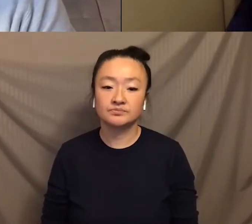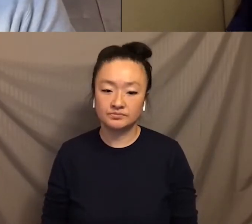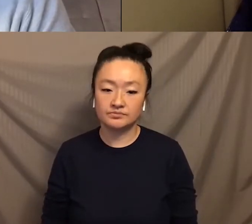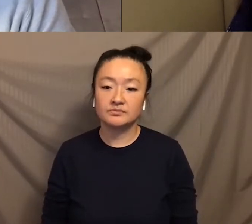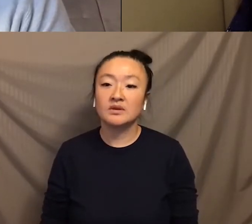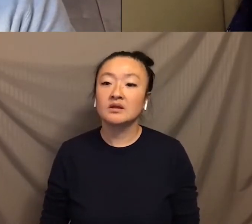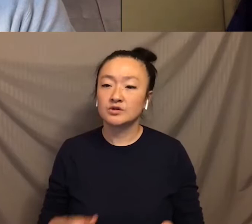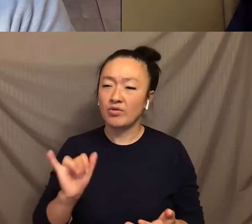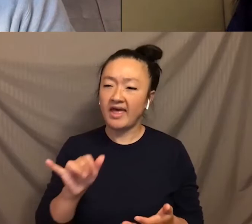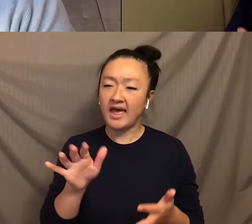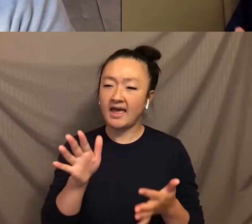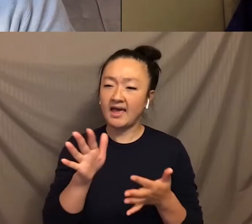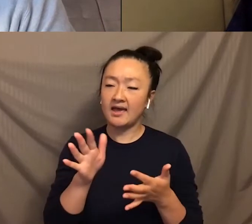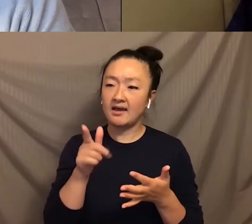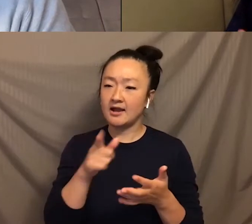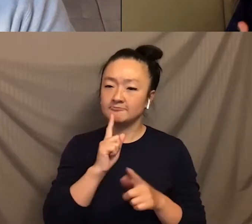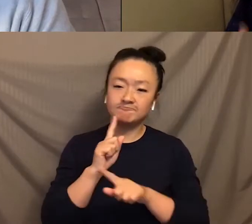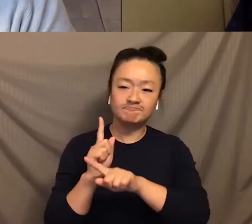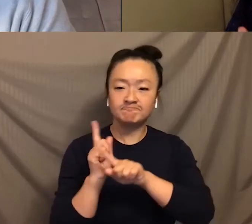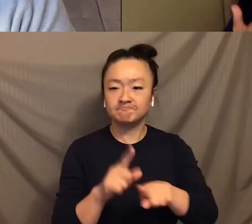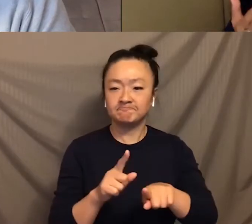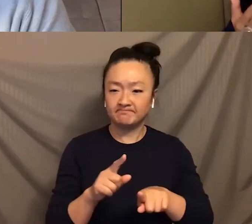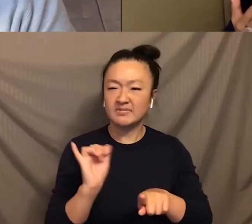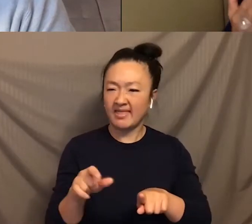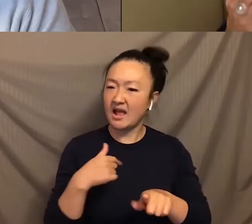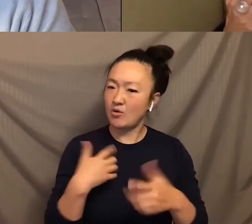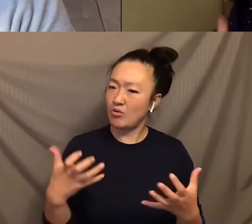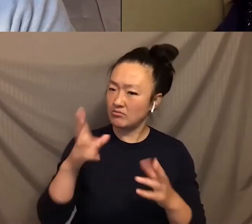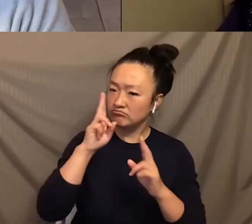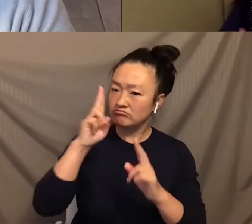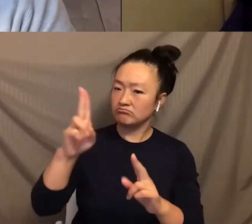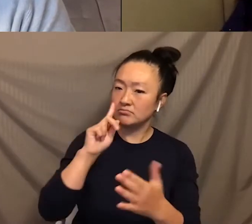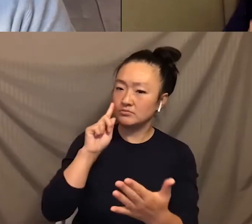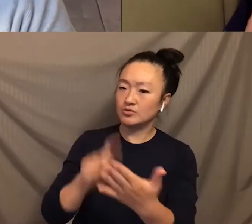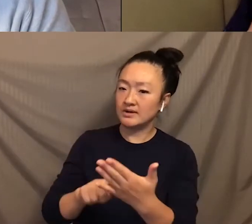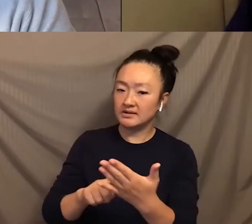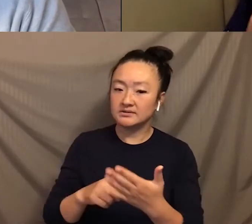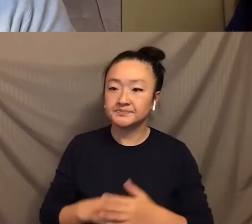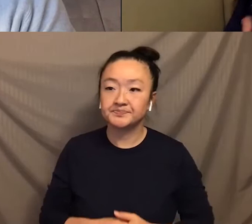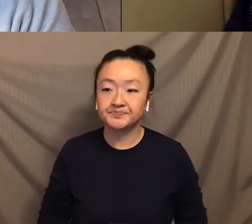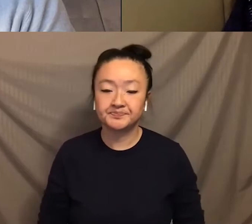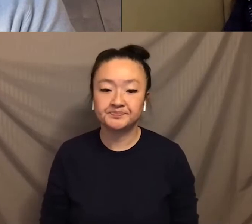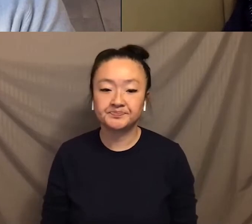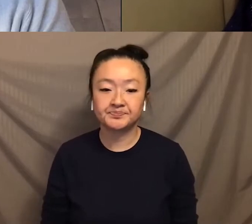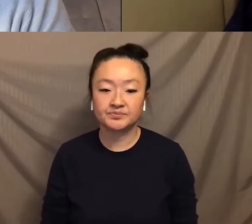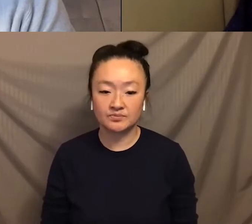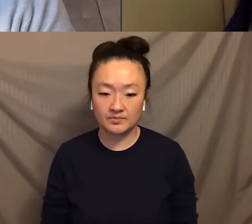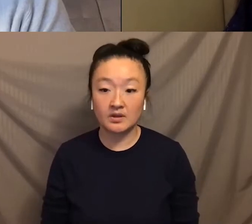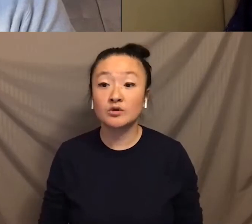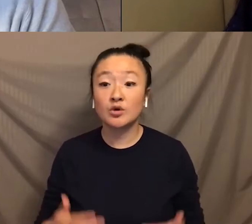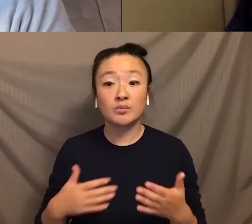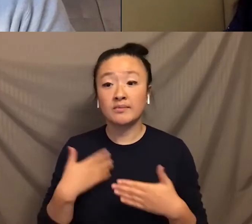your directive, right? And so to what I'd love to do is to concentrate my next